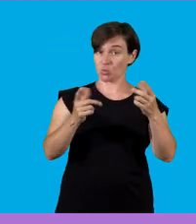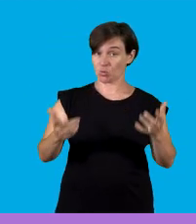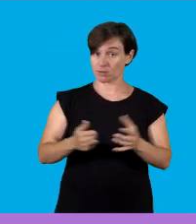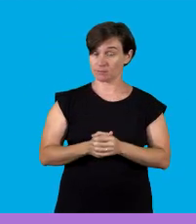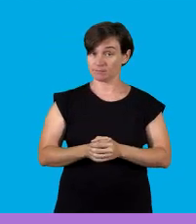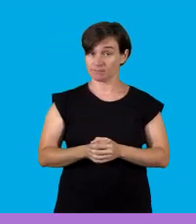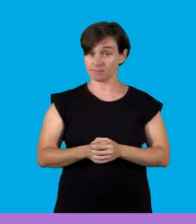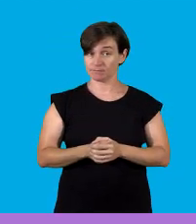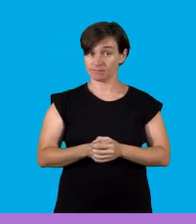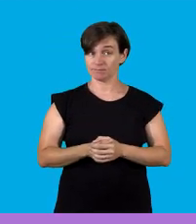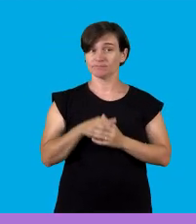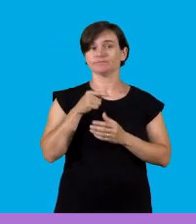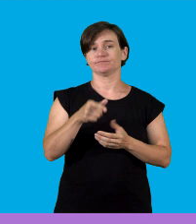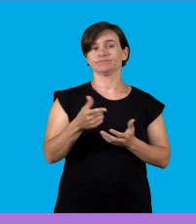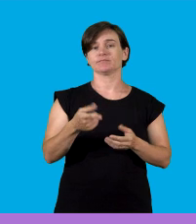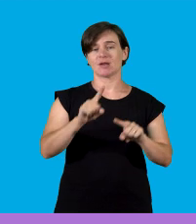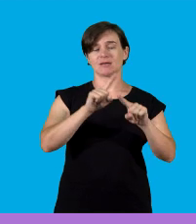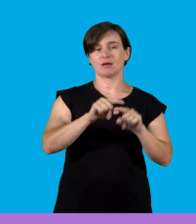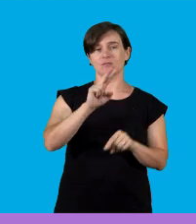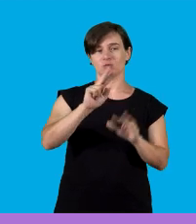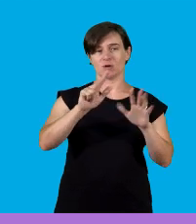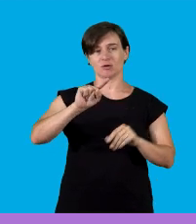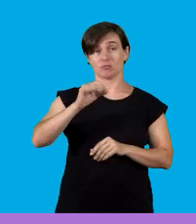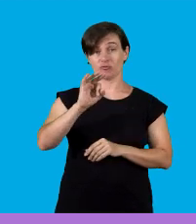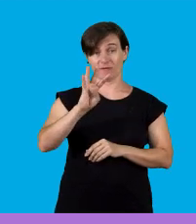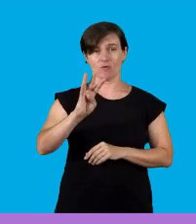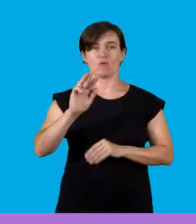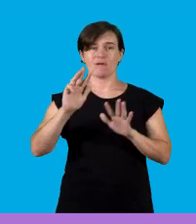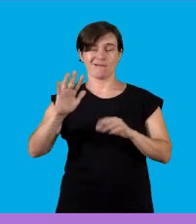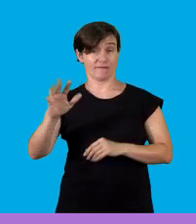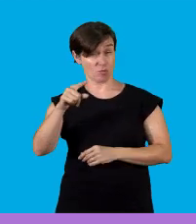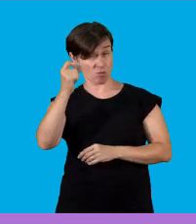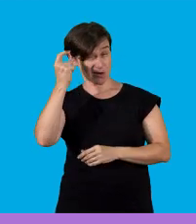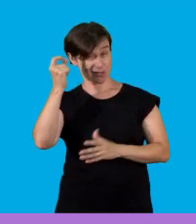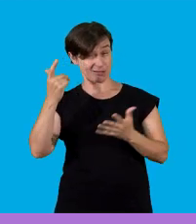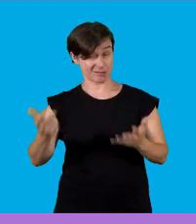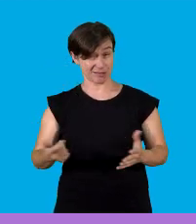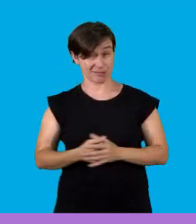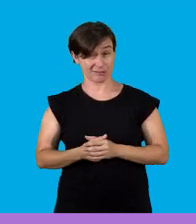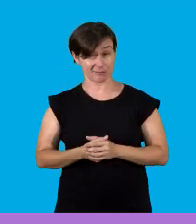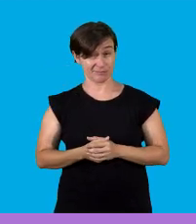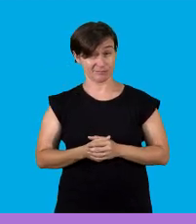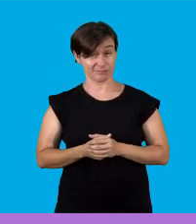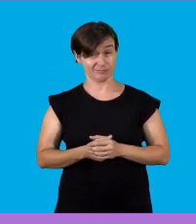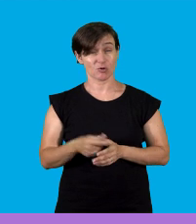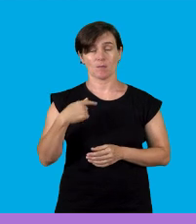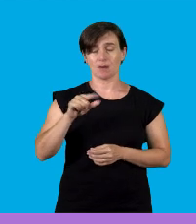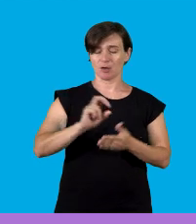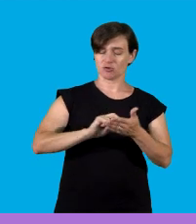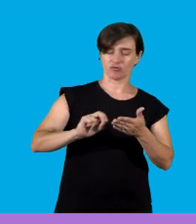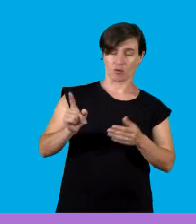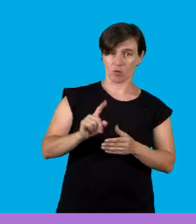Yes, grams, so where do they meet? Right here. Guys, are we fine? So therefore, we'll then say the